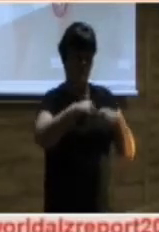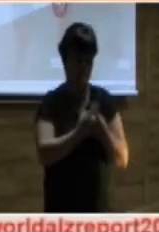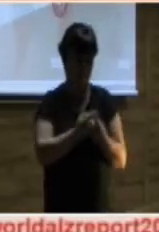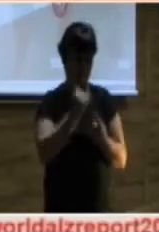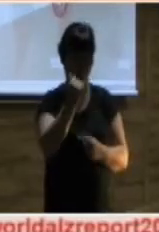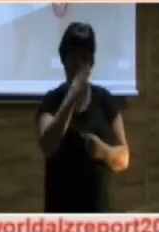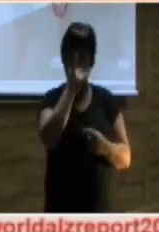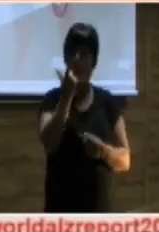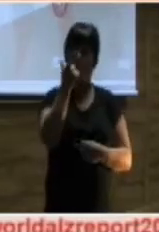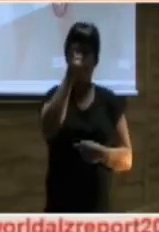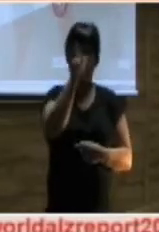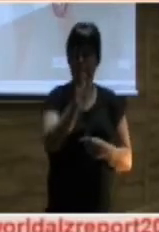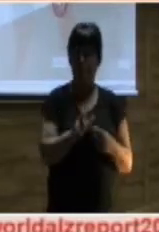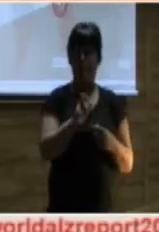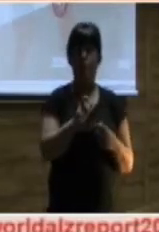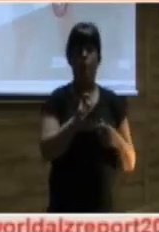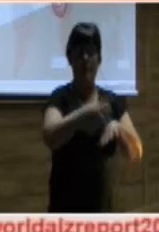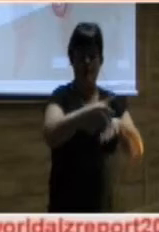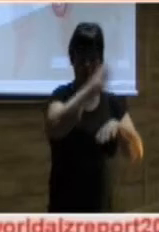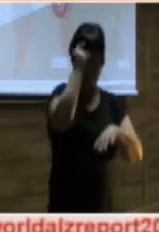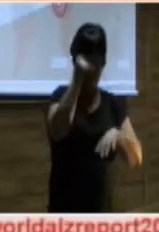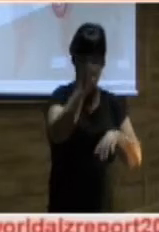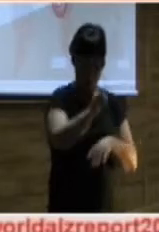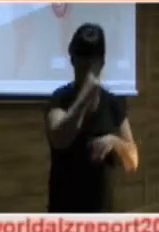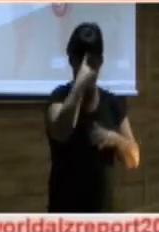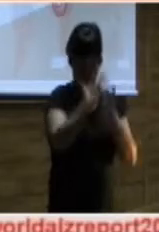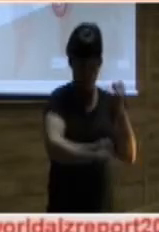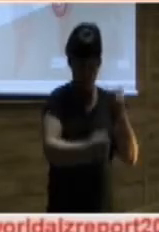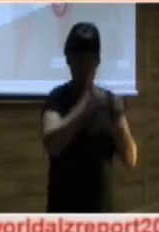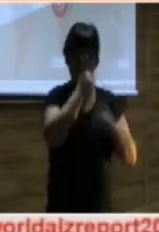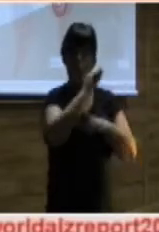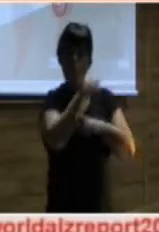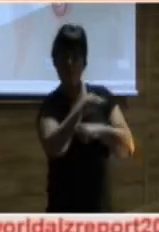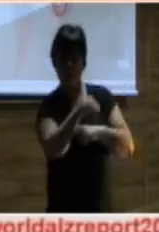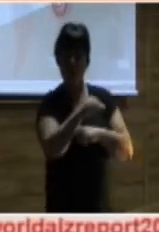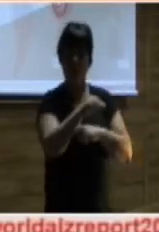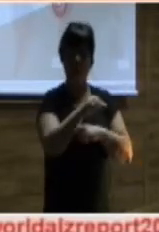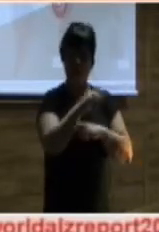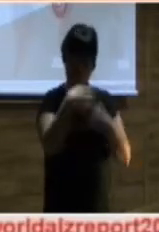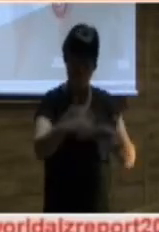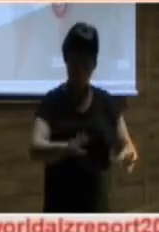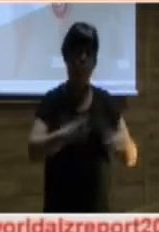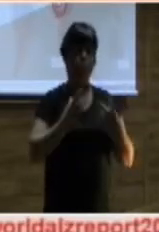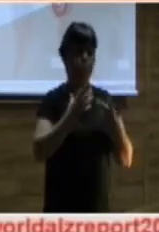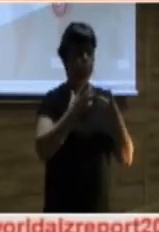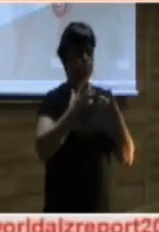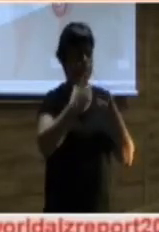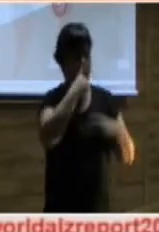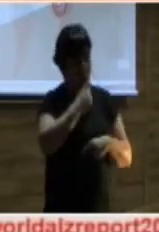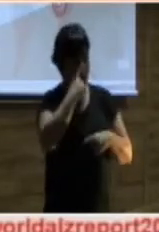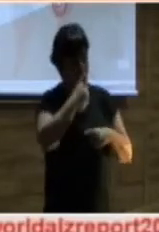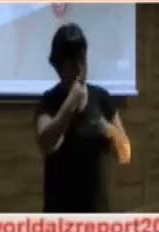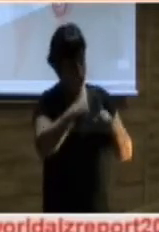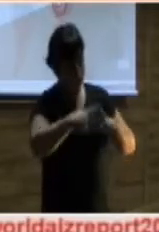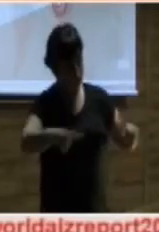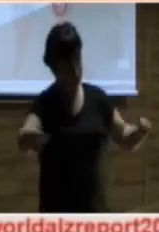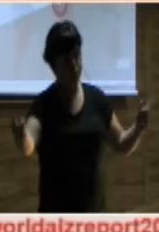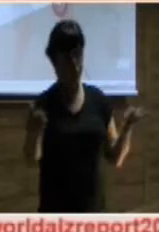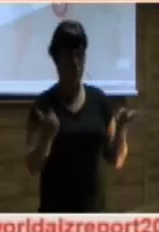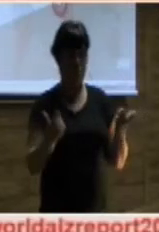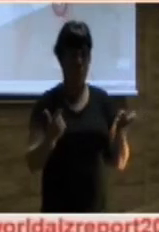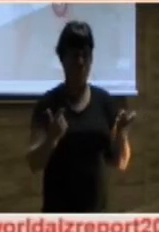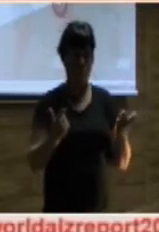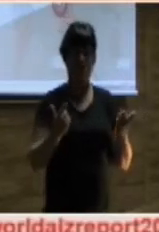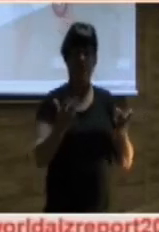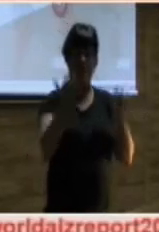know, takes many, many, many years, and the burden of the disease sits with the families, fair and squarely, and